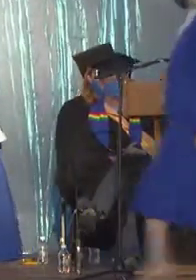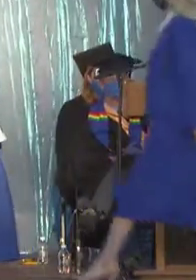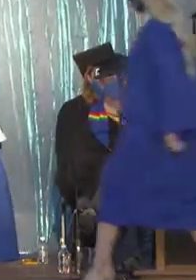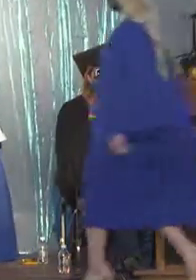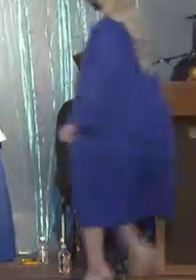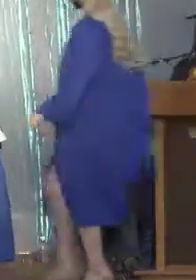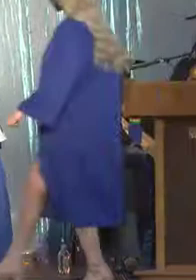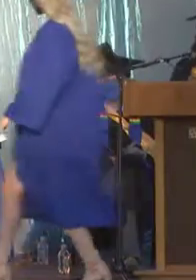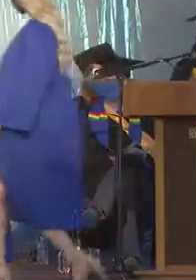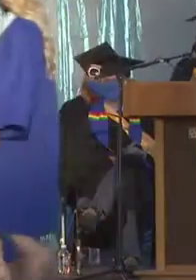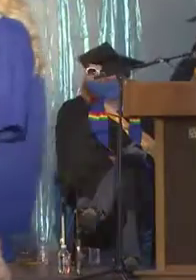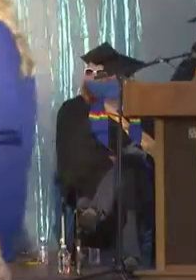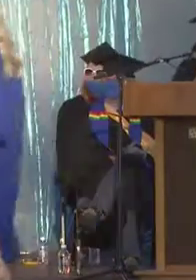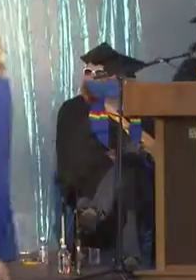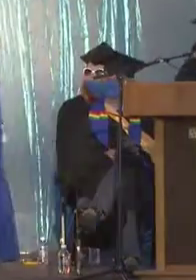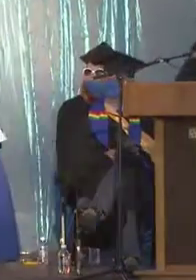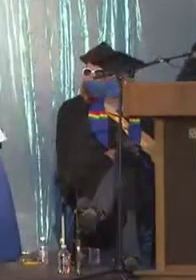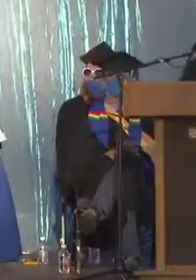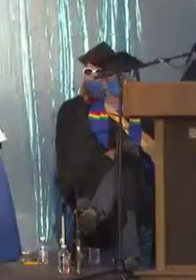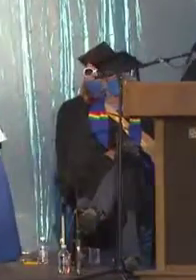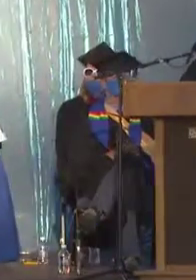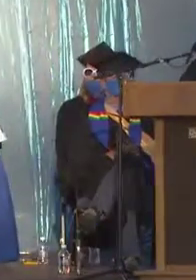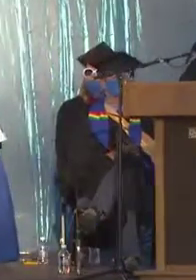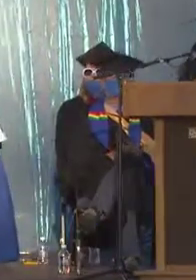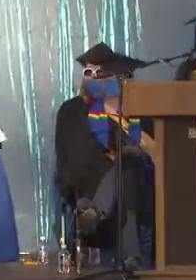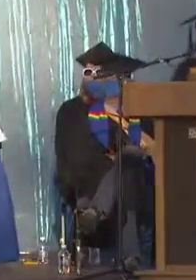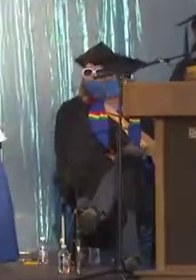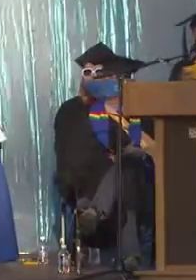Marley Foster.